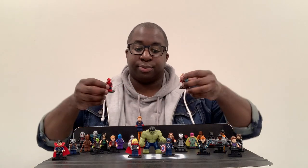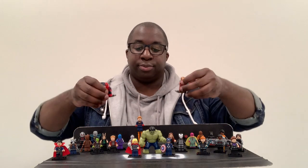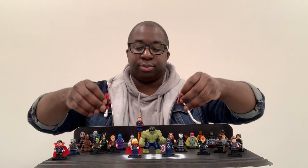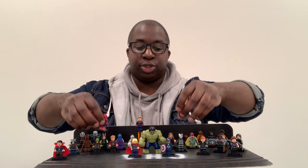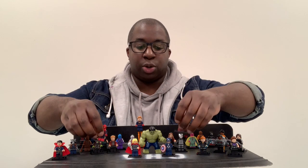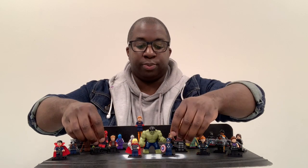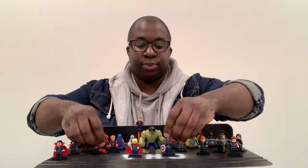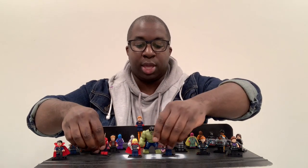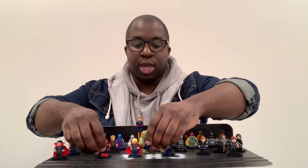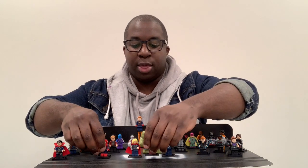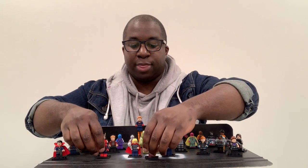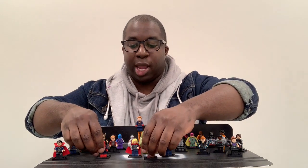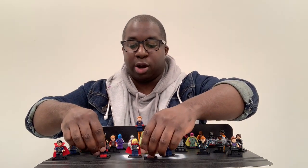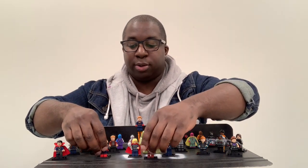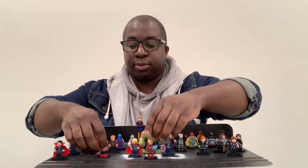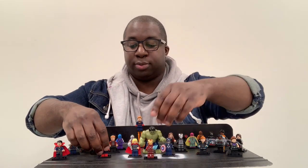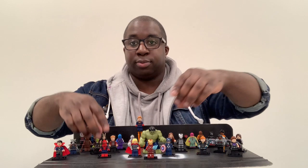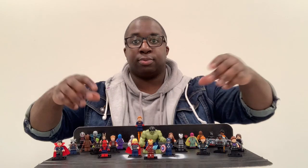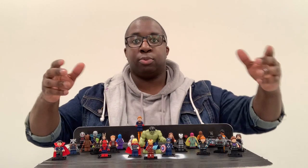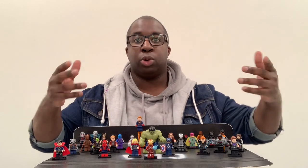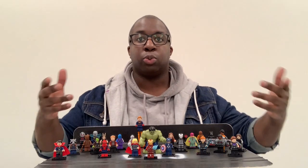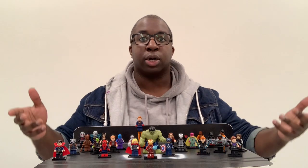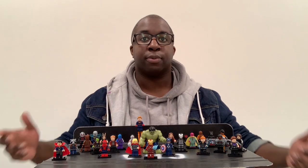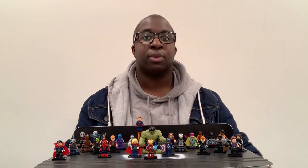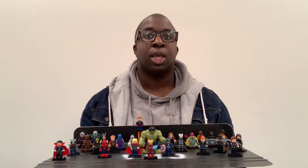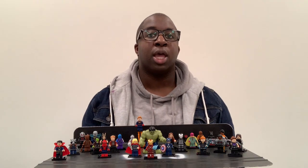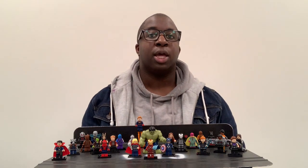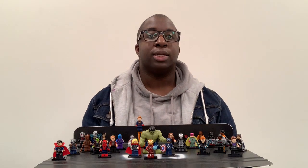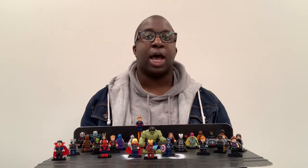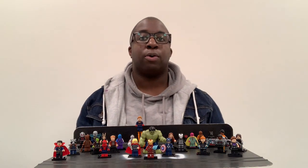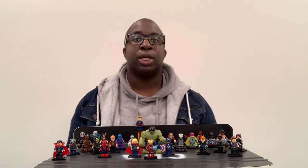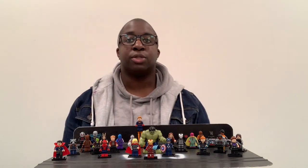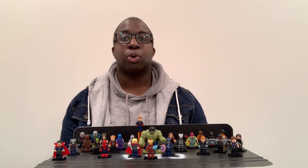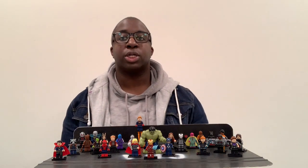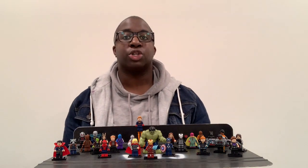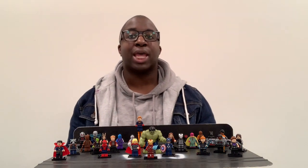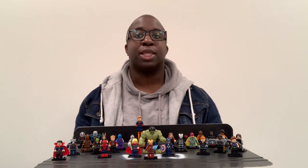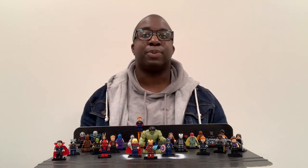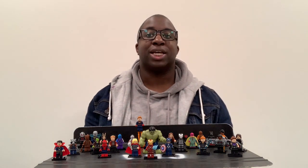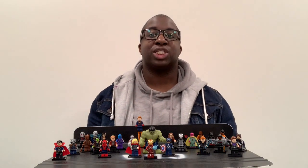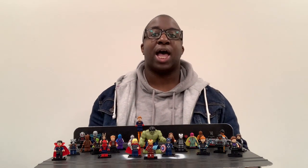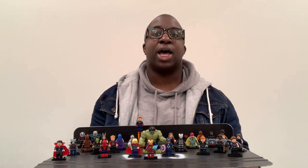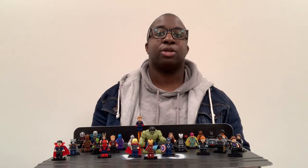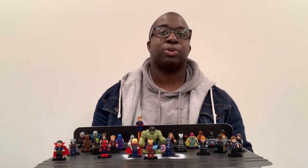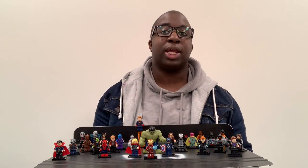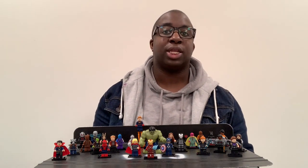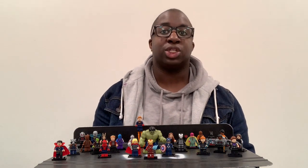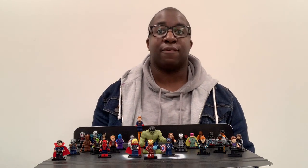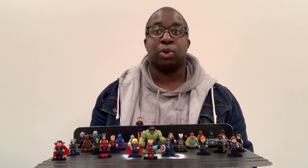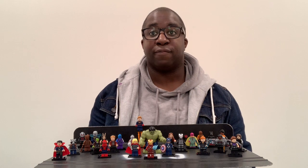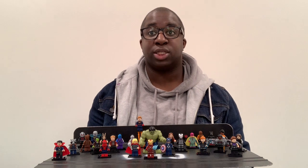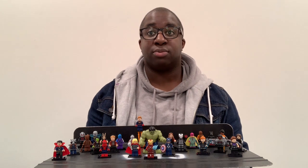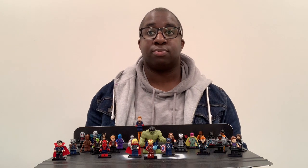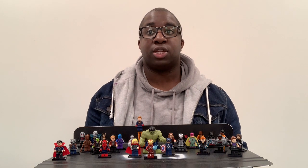has. So, there wouldn't work. Now, it's important to understand this because God created